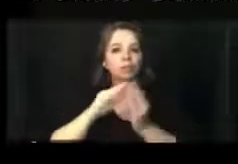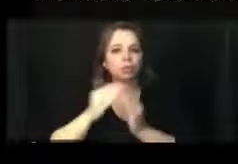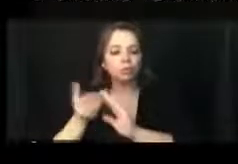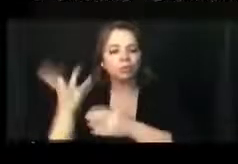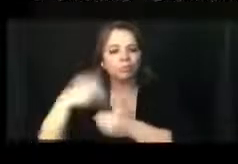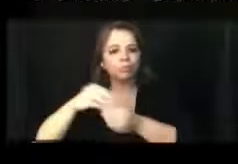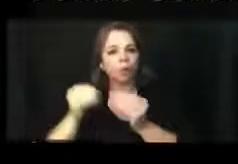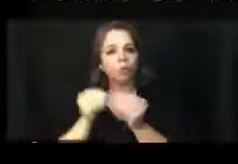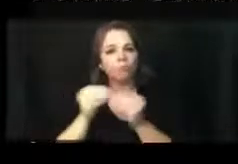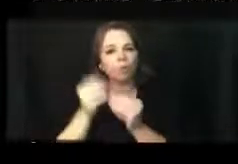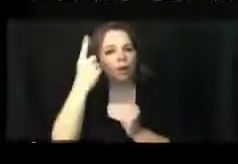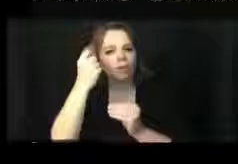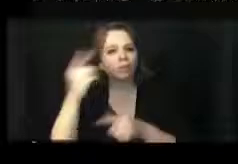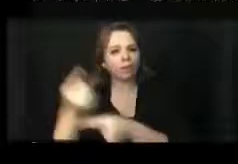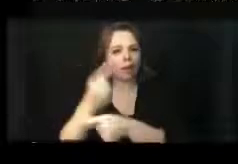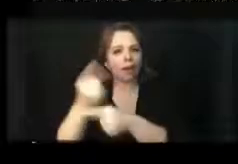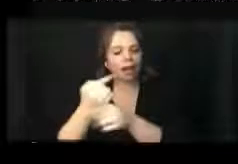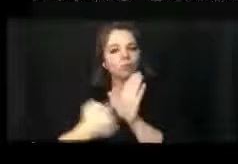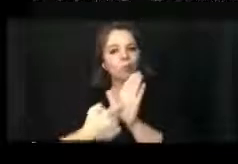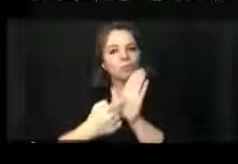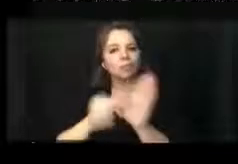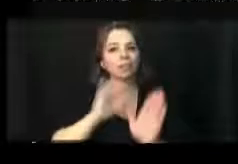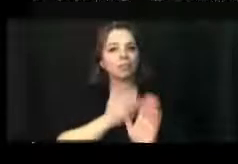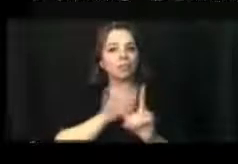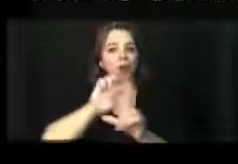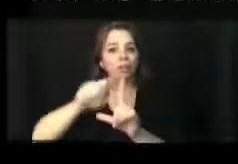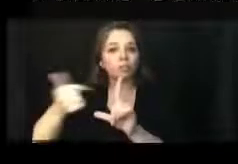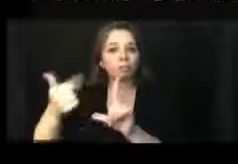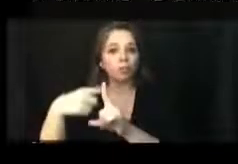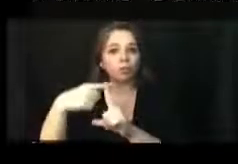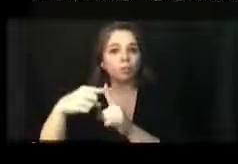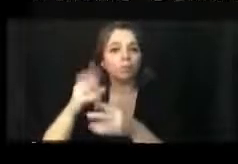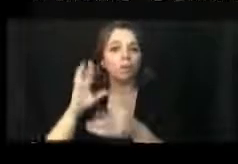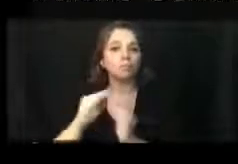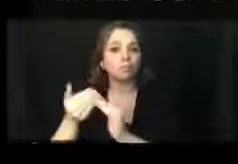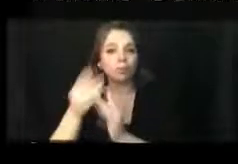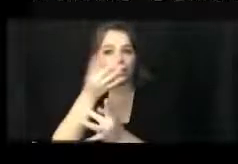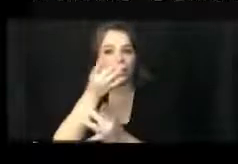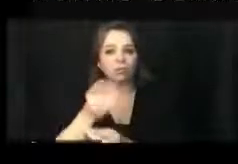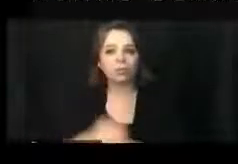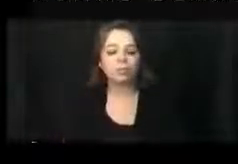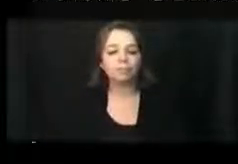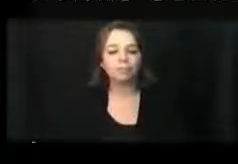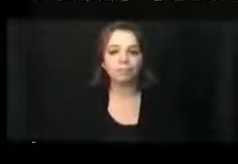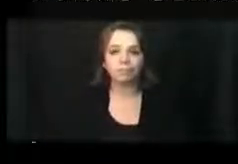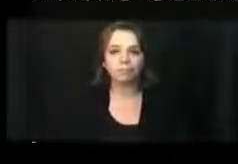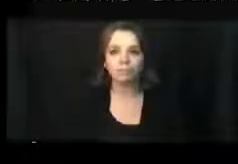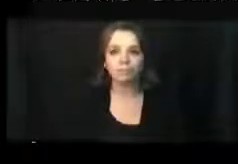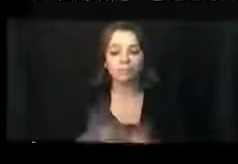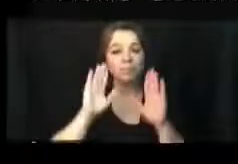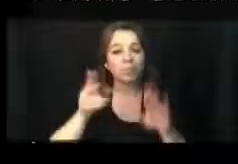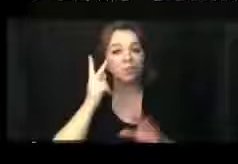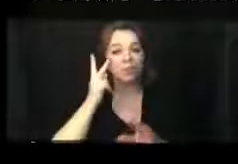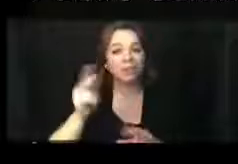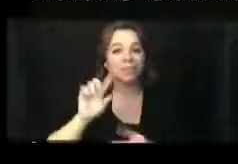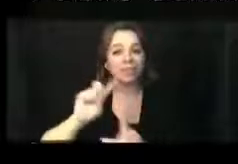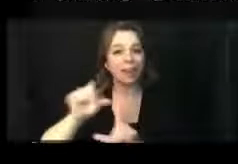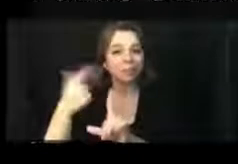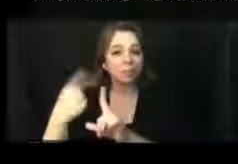accurate representation of what this community interest lies in. And it's great to see the LGBTQ plus community centered